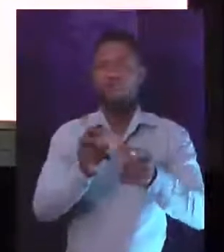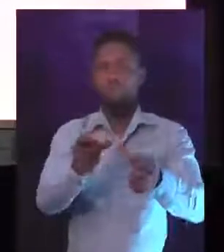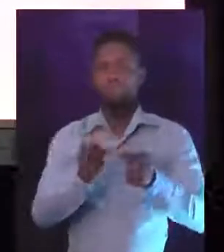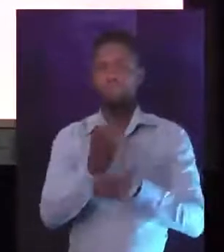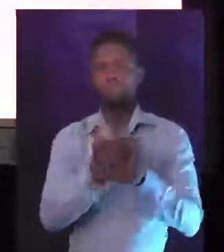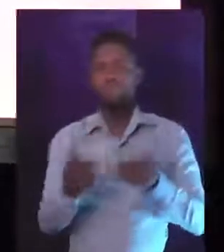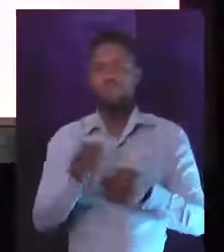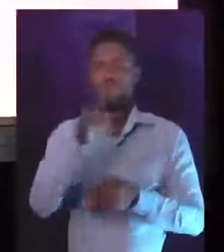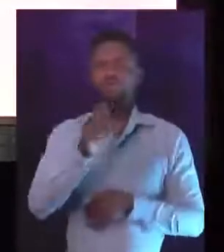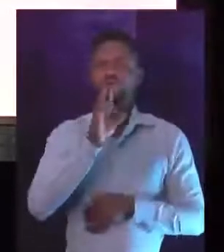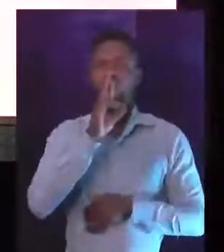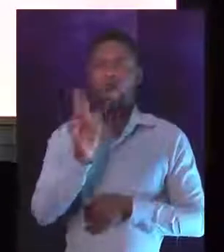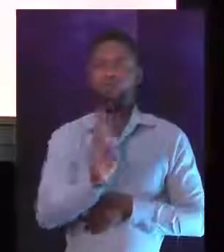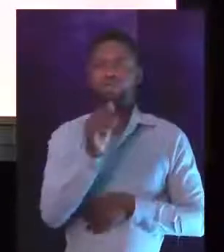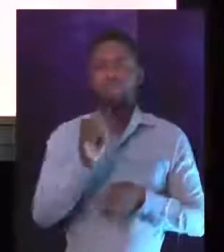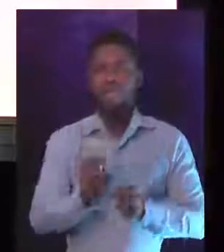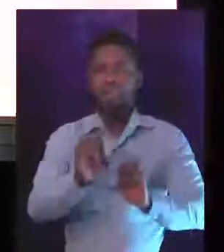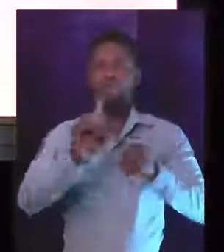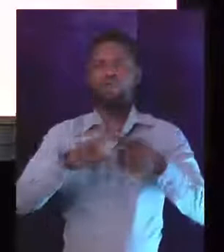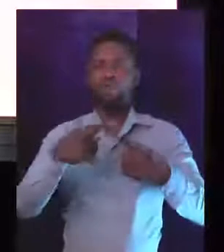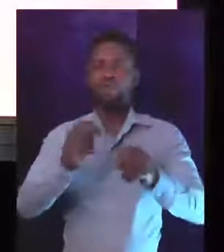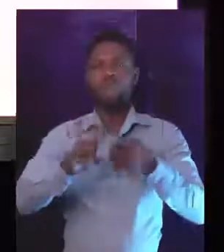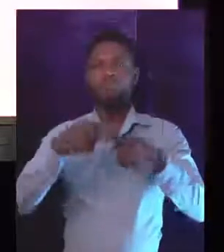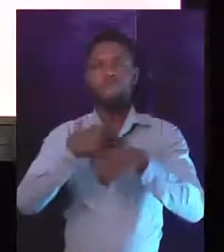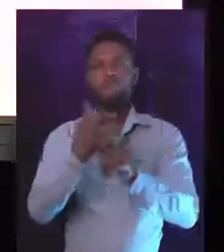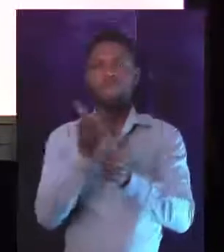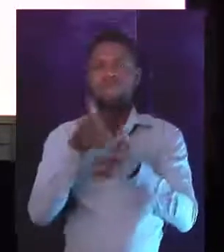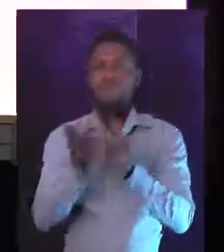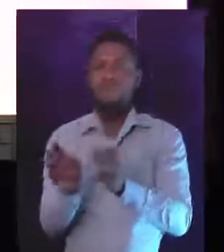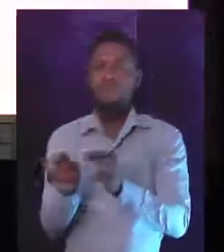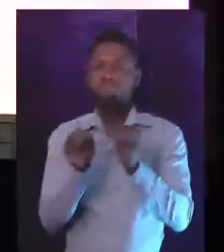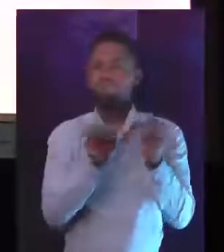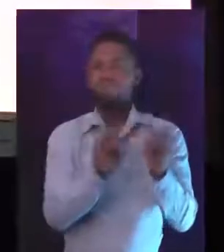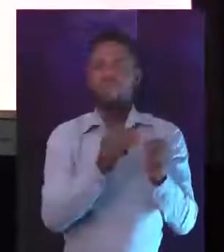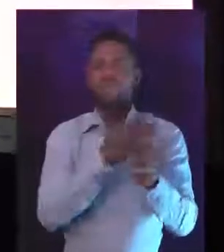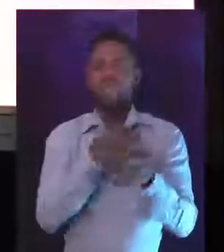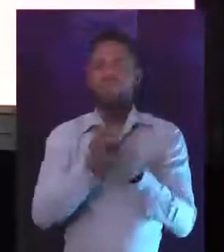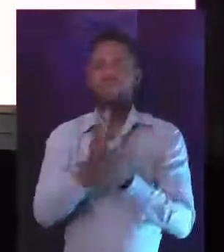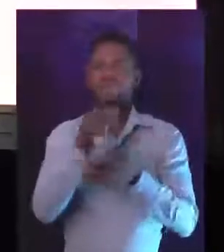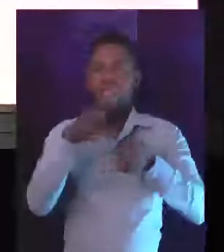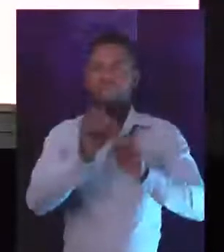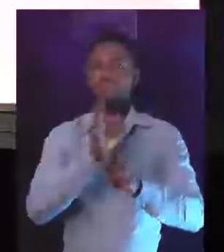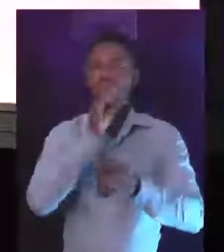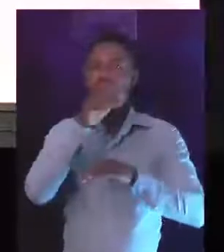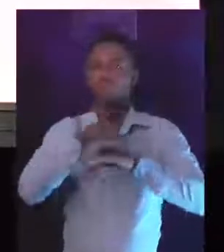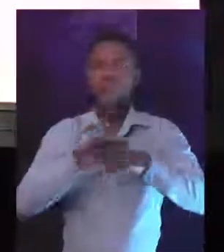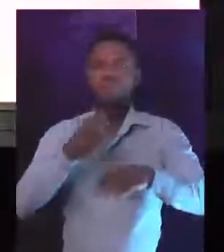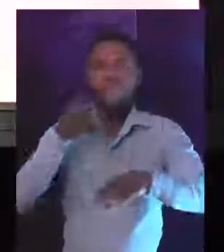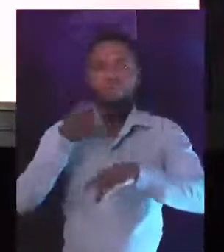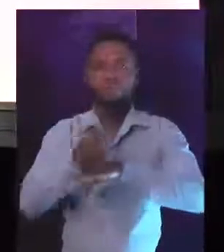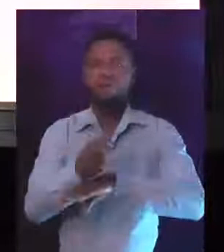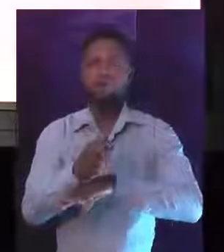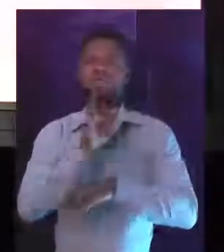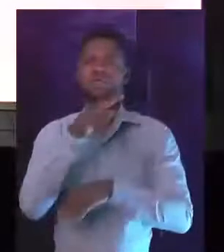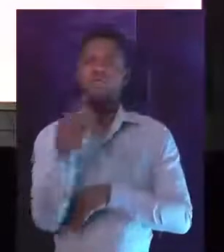Force, when you push or pull something, you are using an effort to try to make it move. And this effort